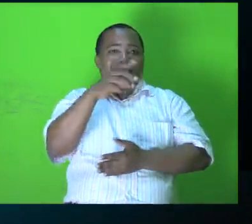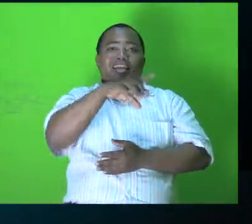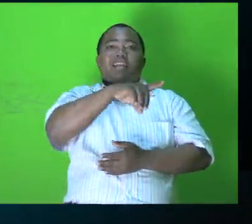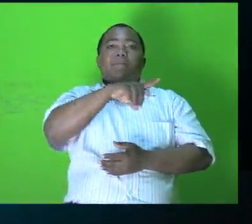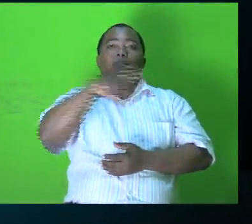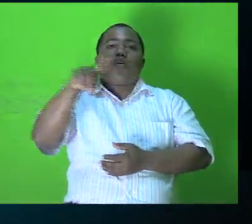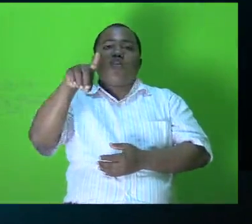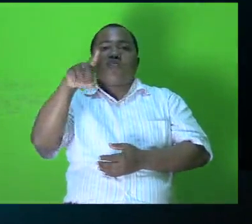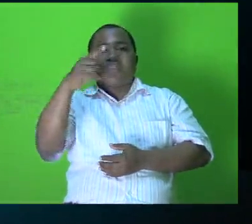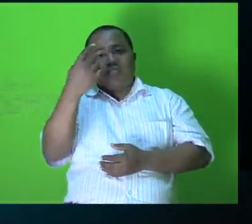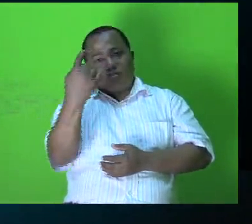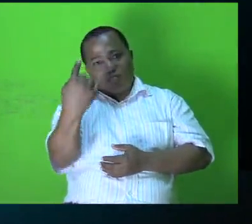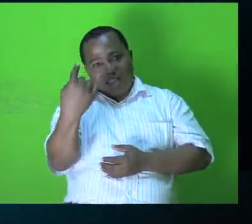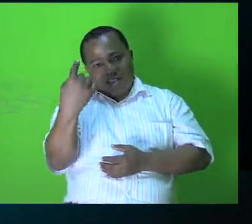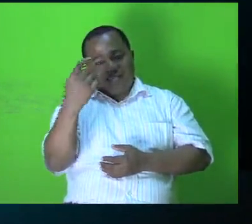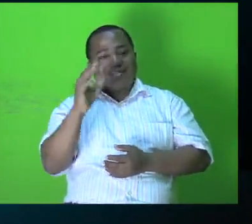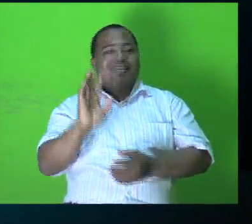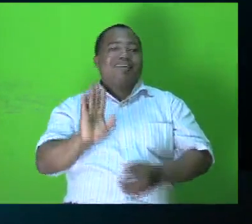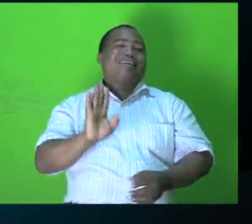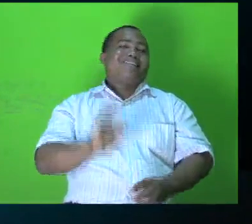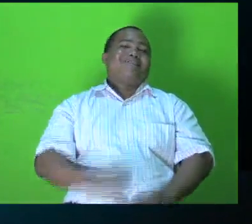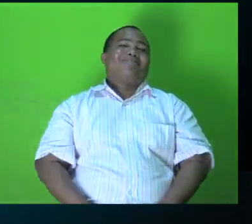I.